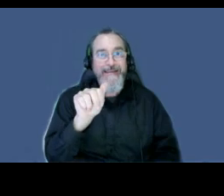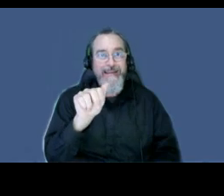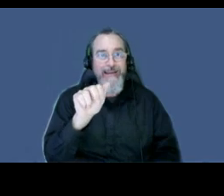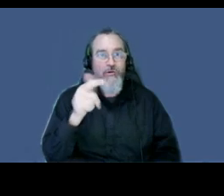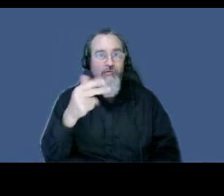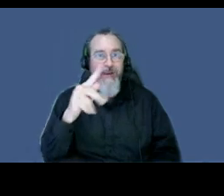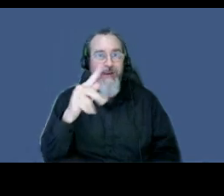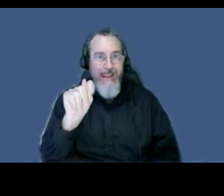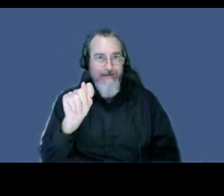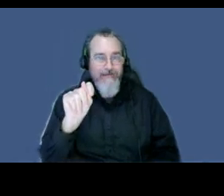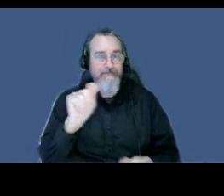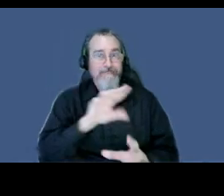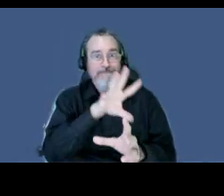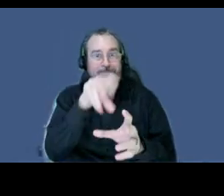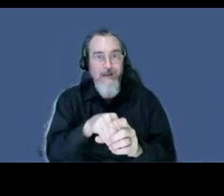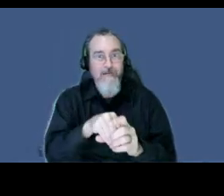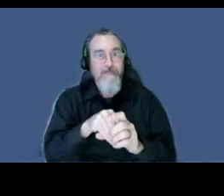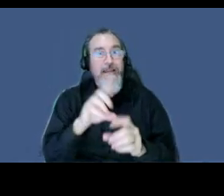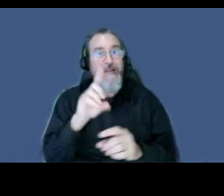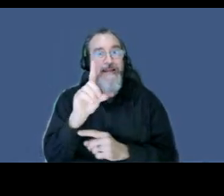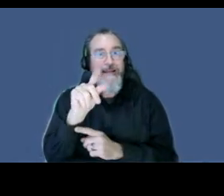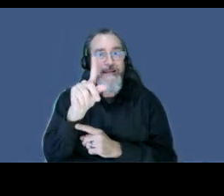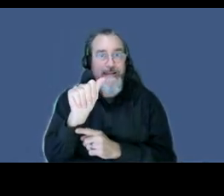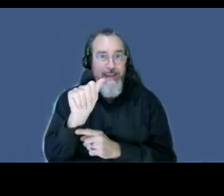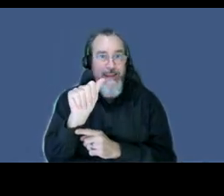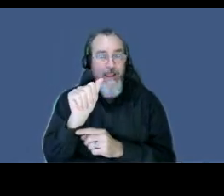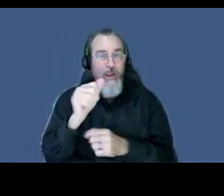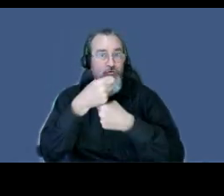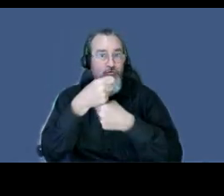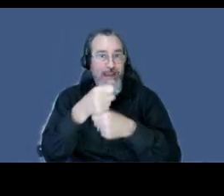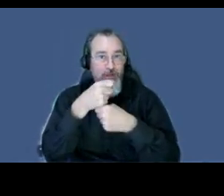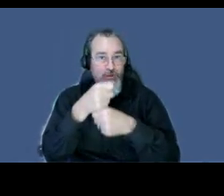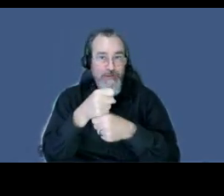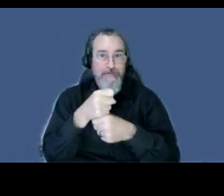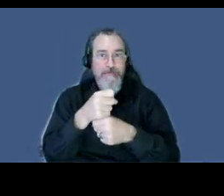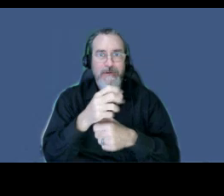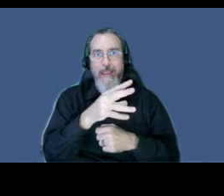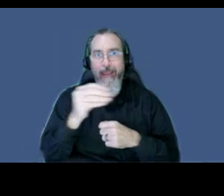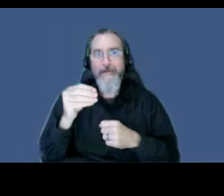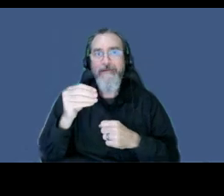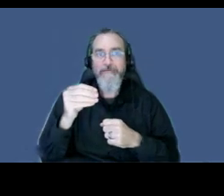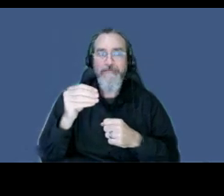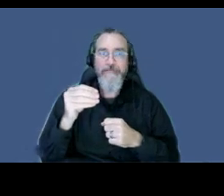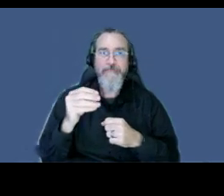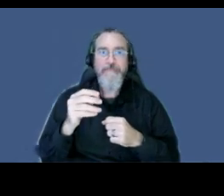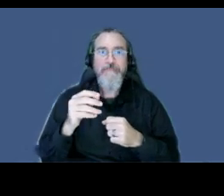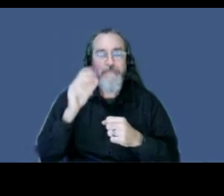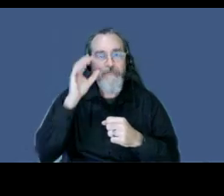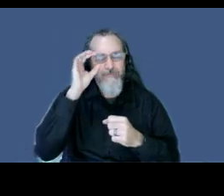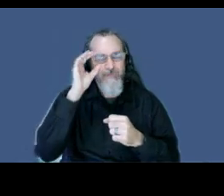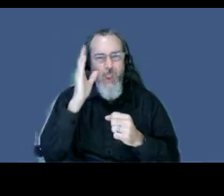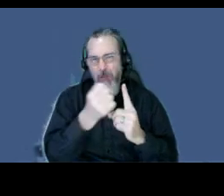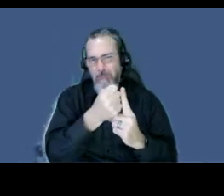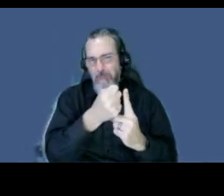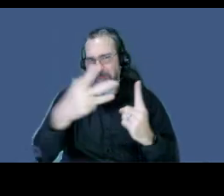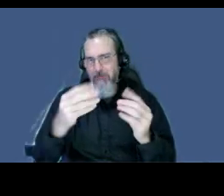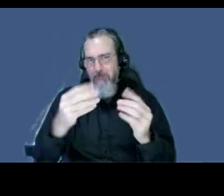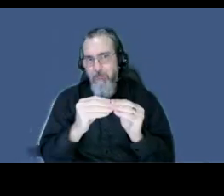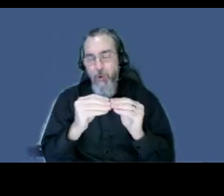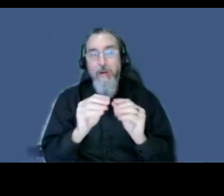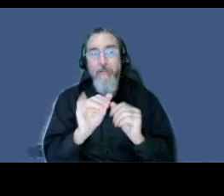data creation, the extension of that, I'll go in a minute to that, and then ultimately to education and